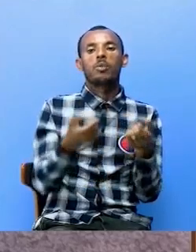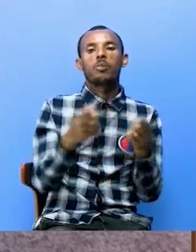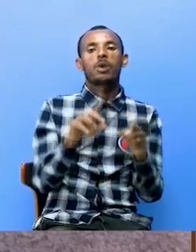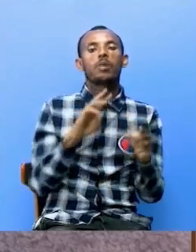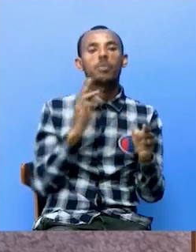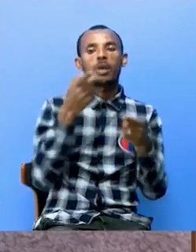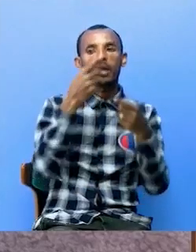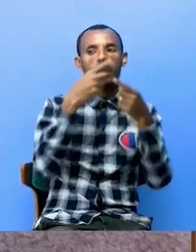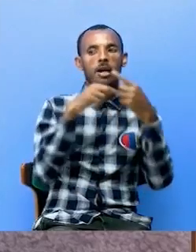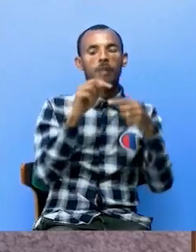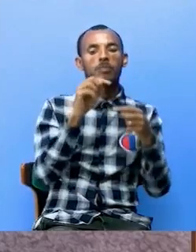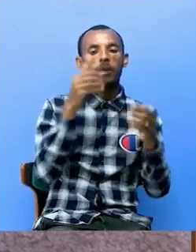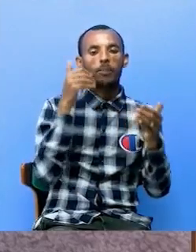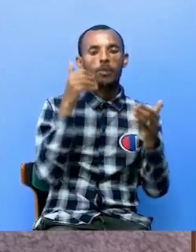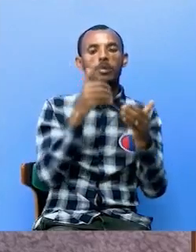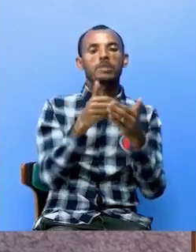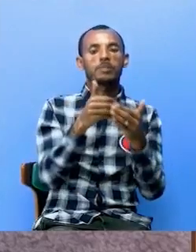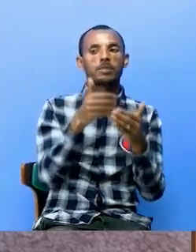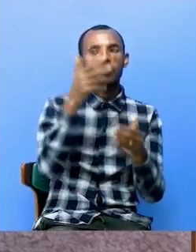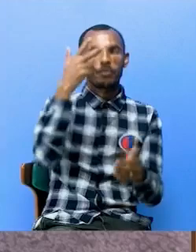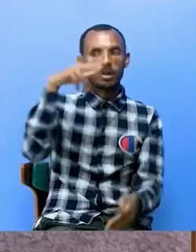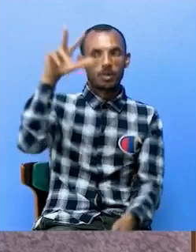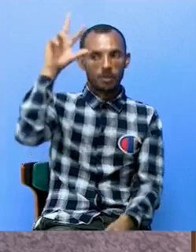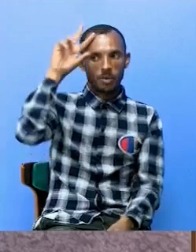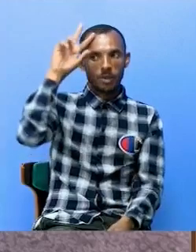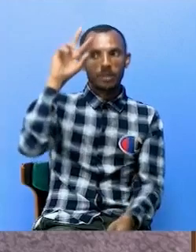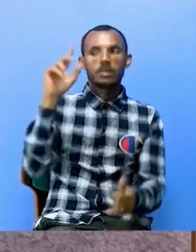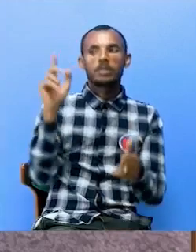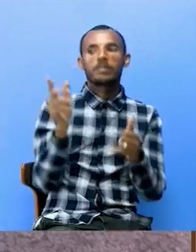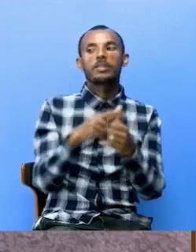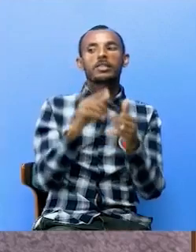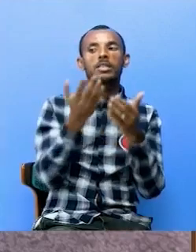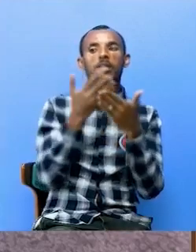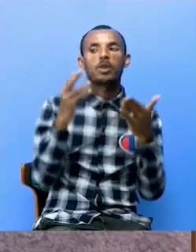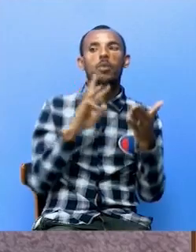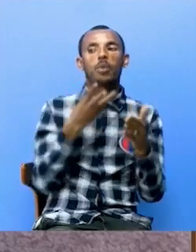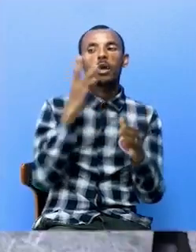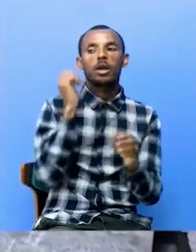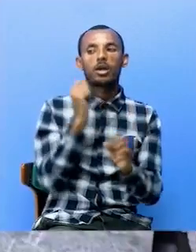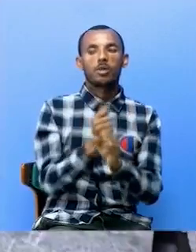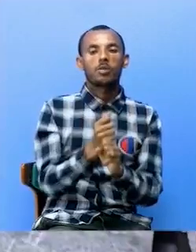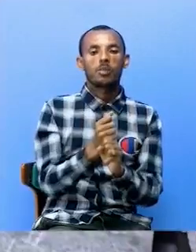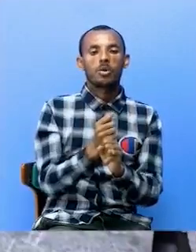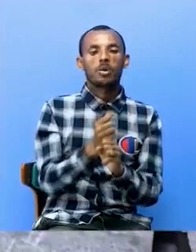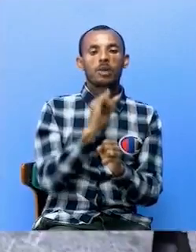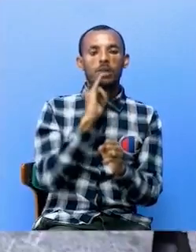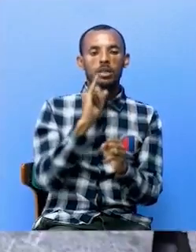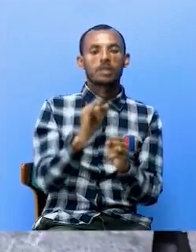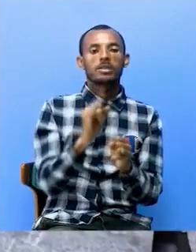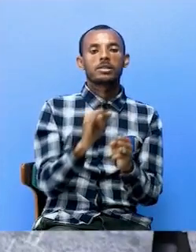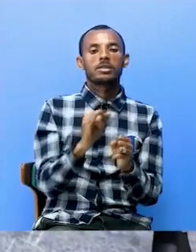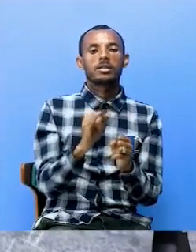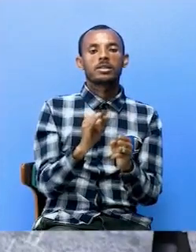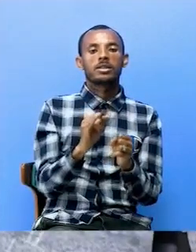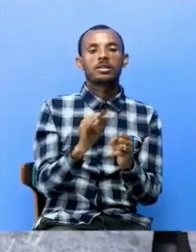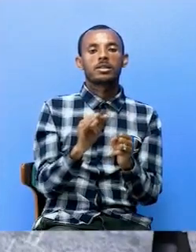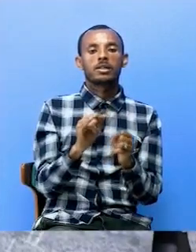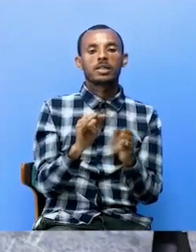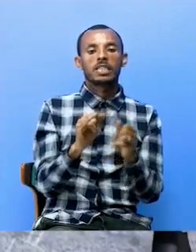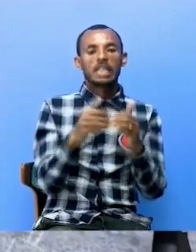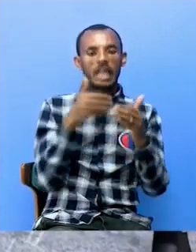to approximating a cube, the first thing we do is we round the number to the nearest